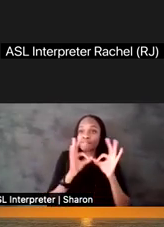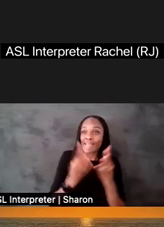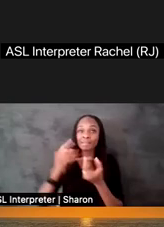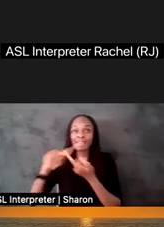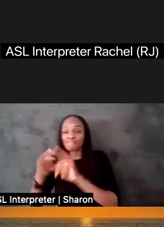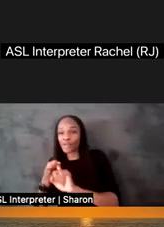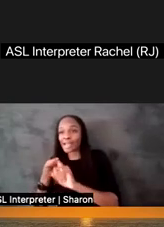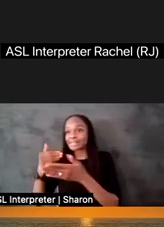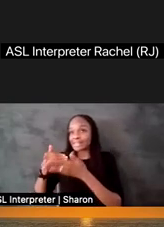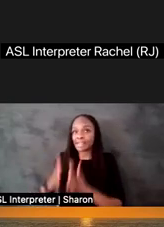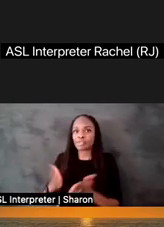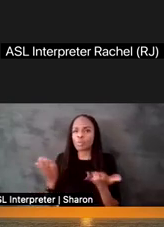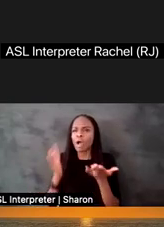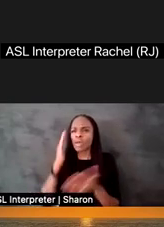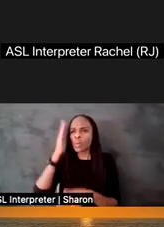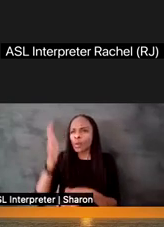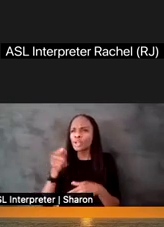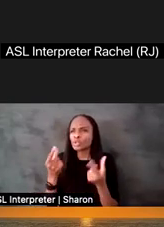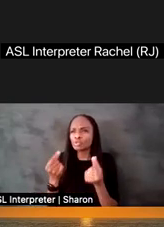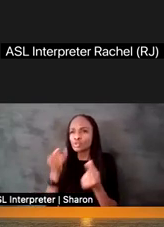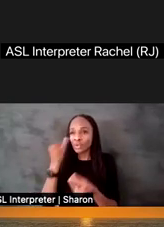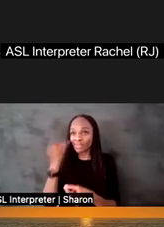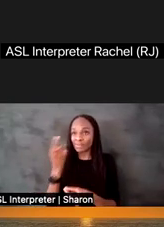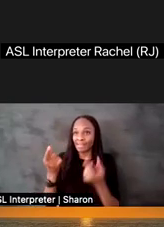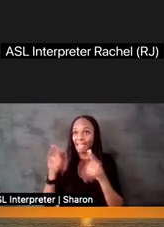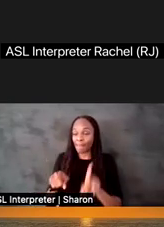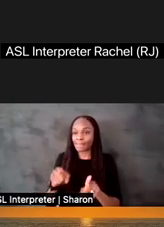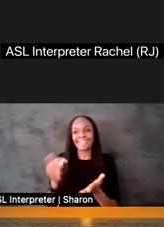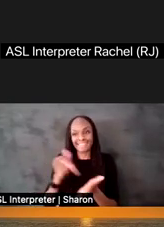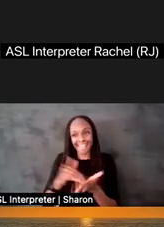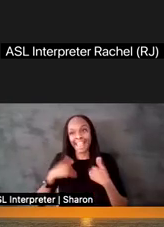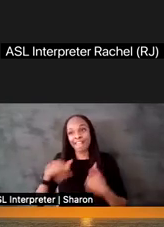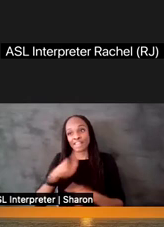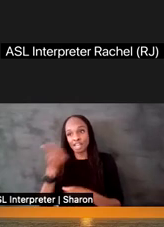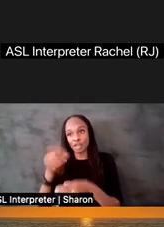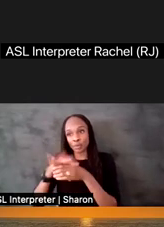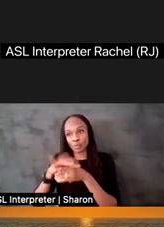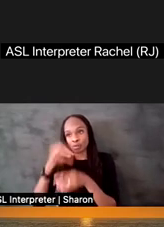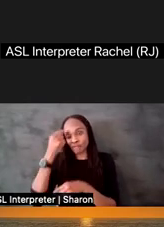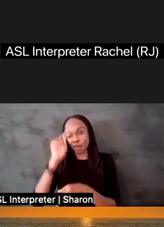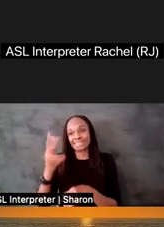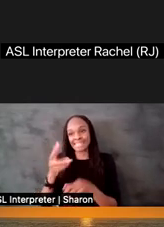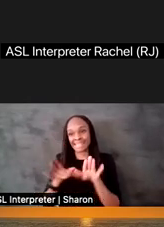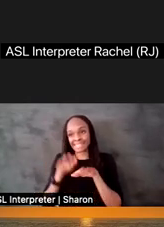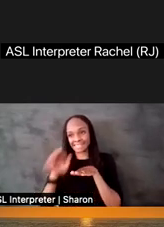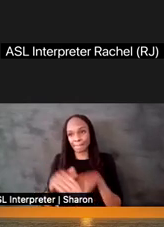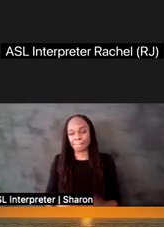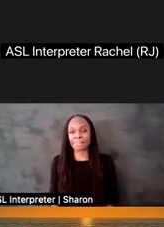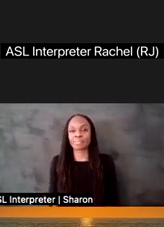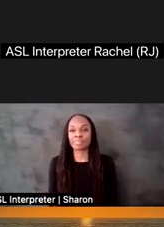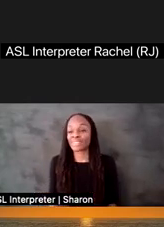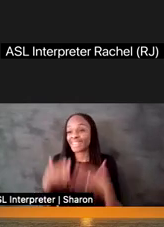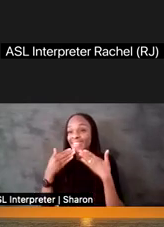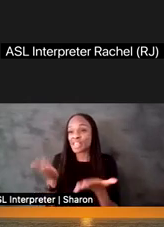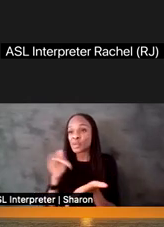What will you do in case something happens? So again, we have another poll for step 2. And thank you again